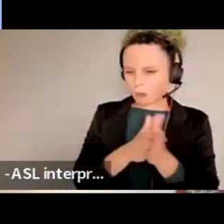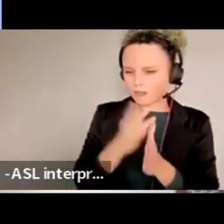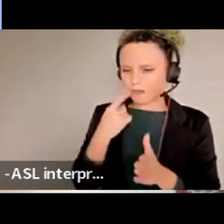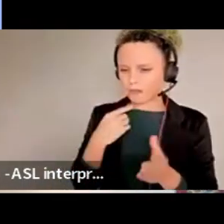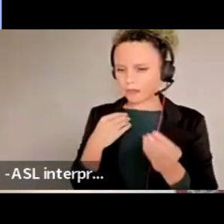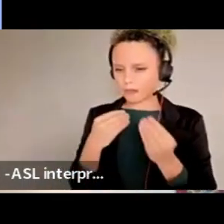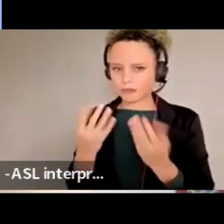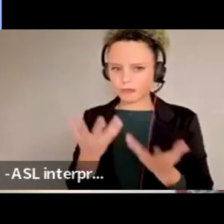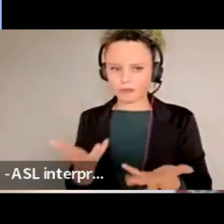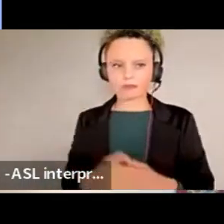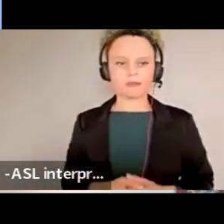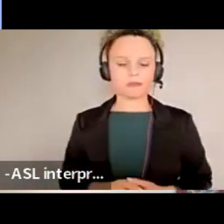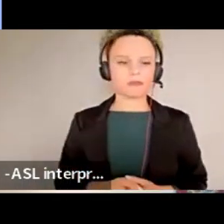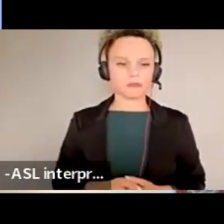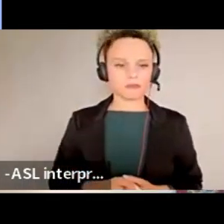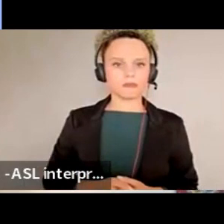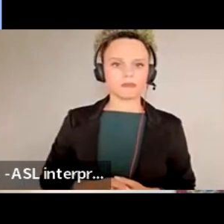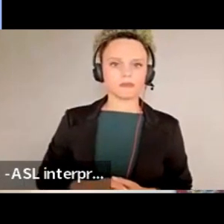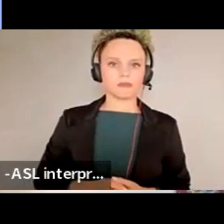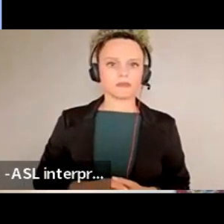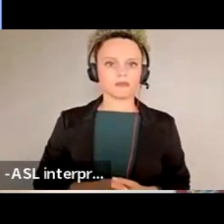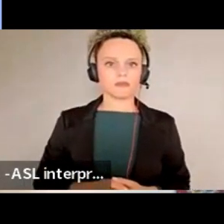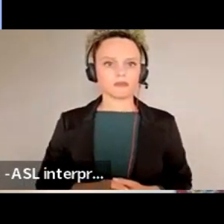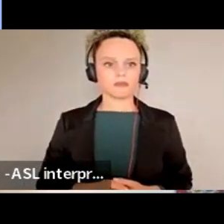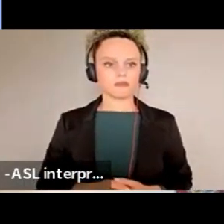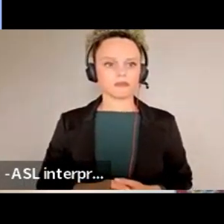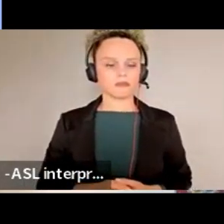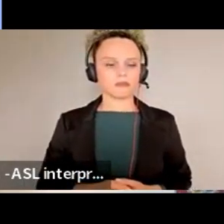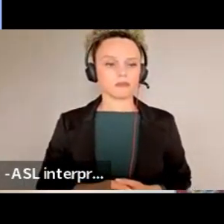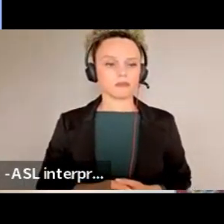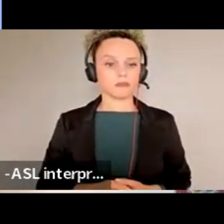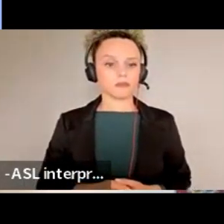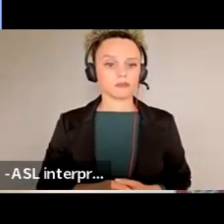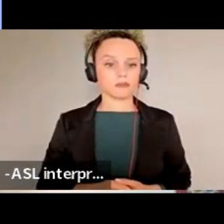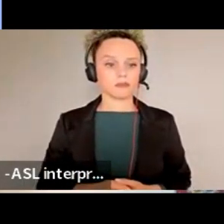what motivates the way that they eat.